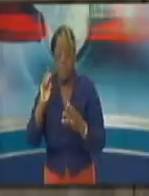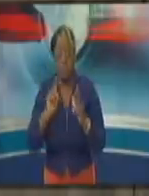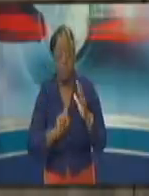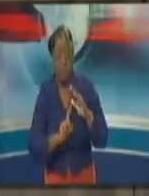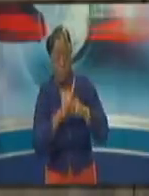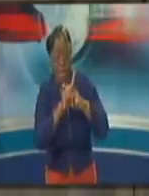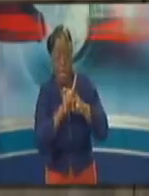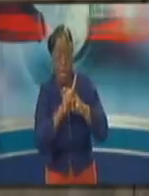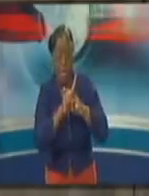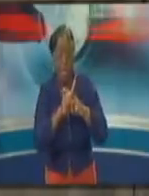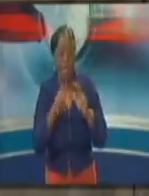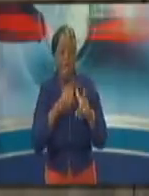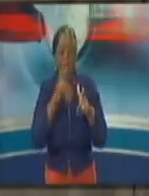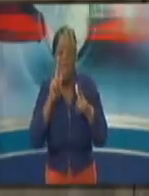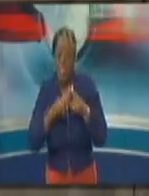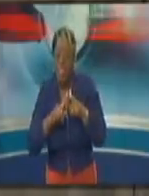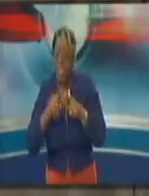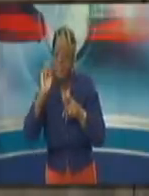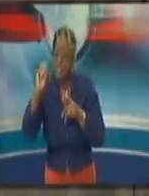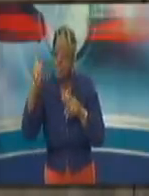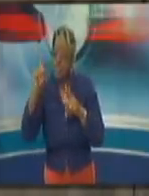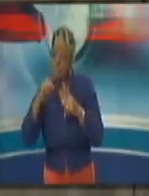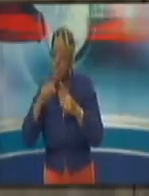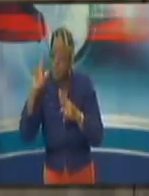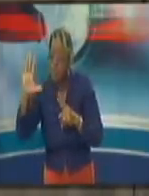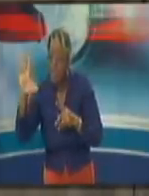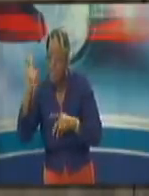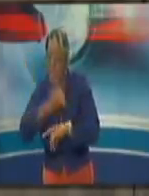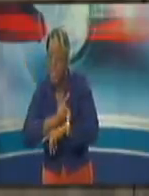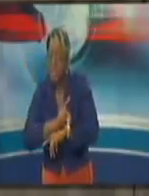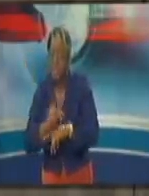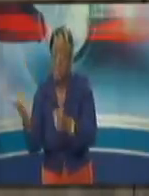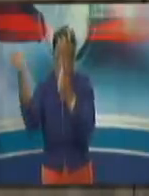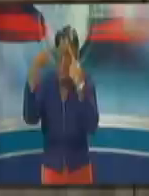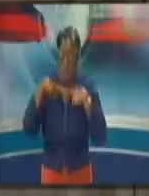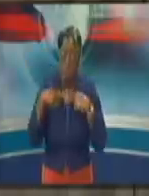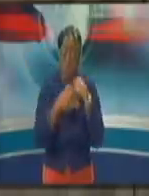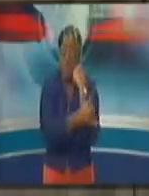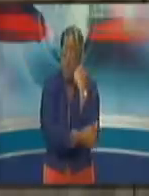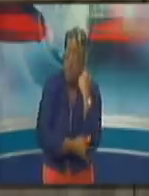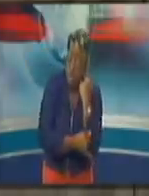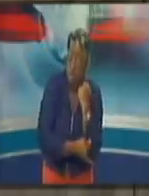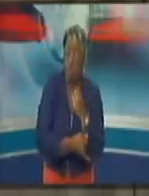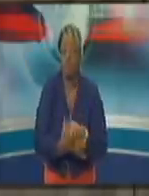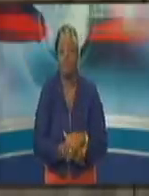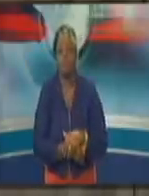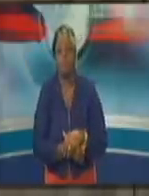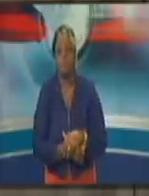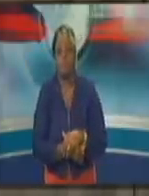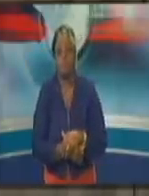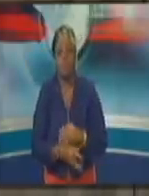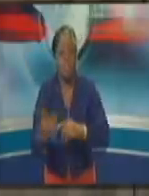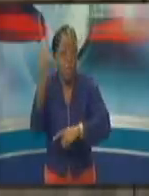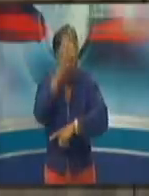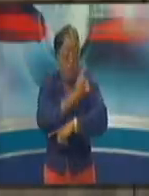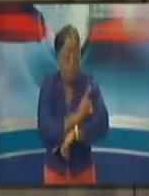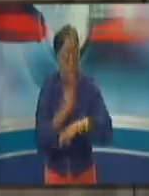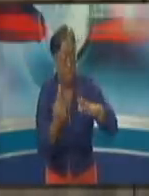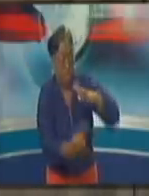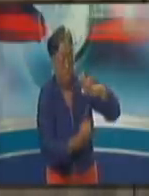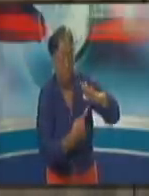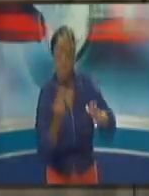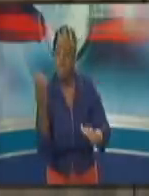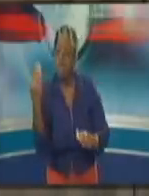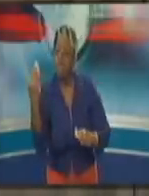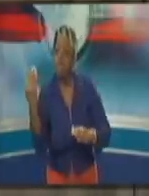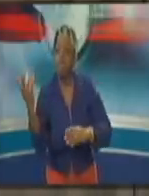of anybody that is deemed at risk and returning to the country, our time of quarantine is 14 days because those are the length